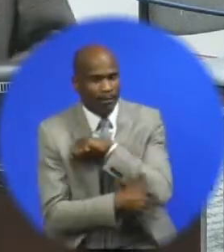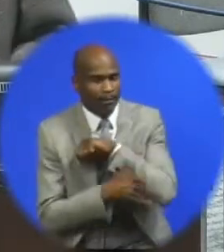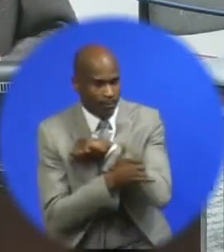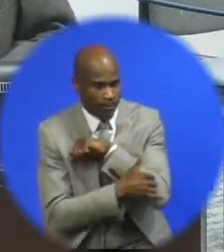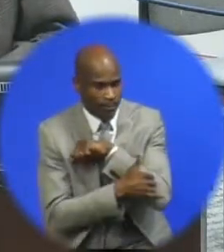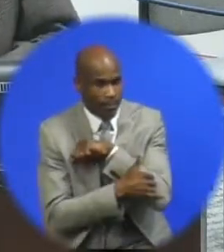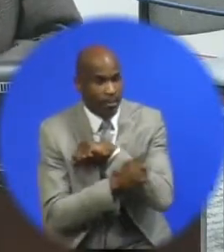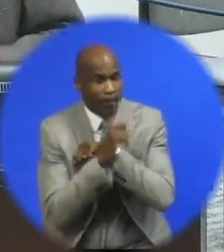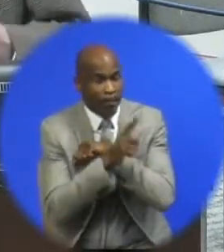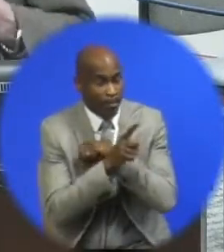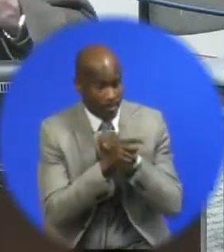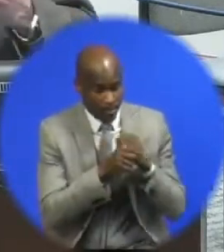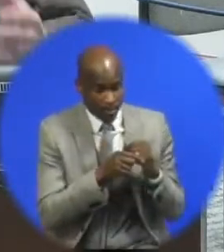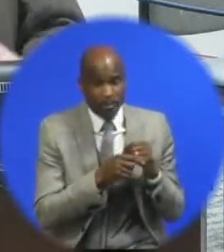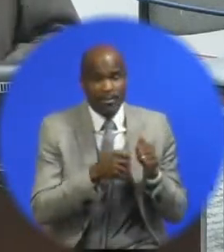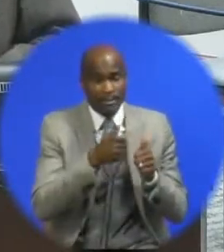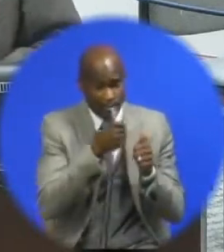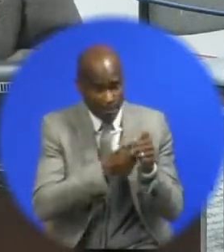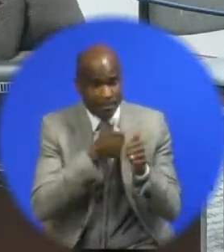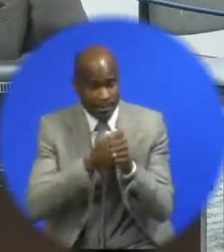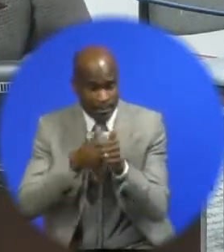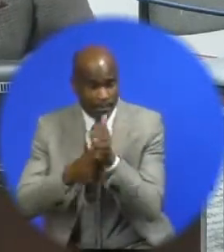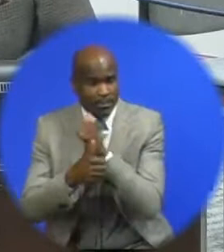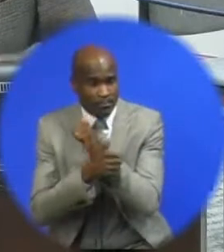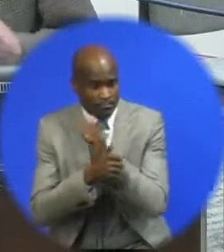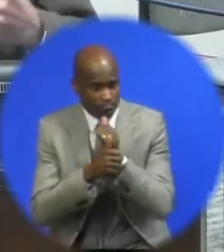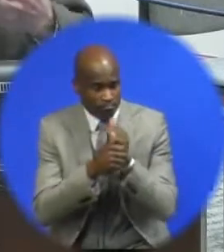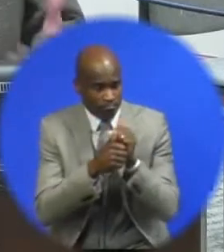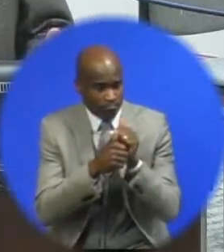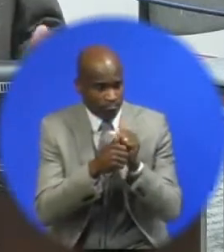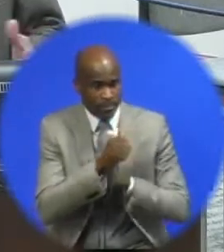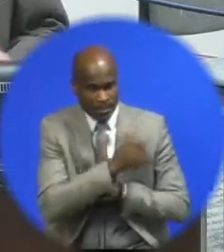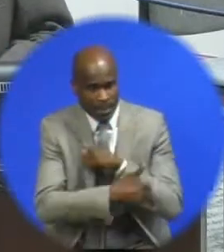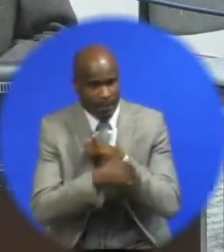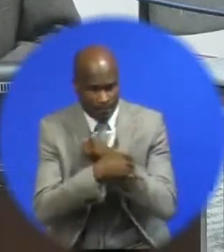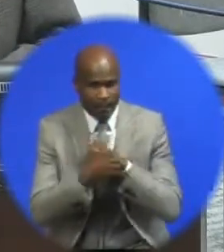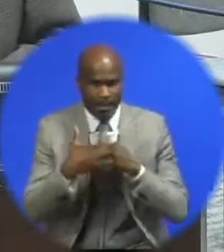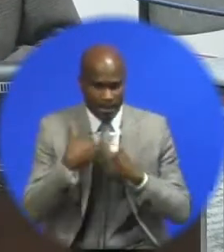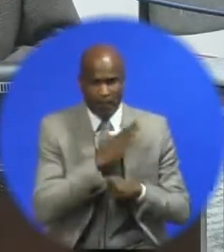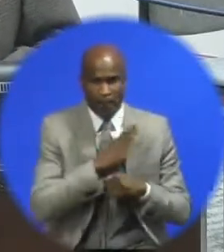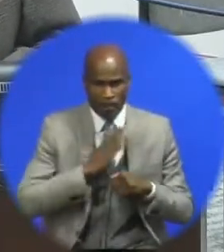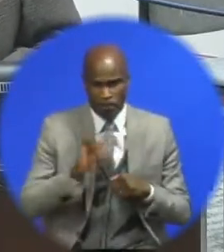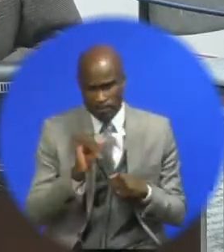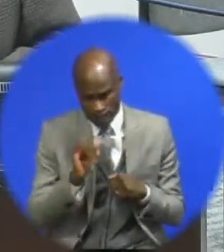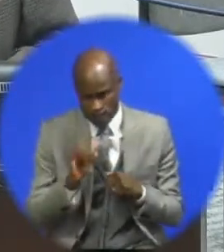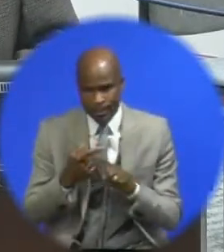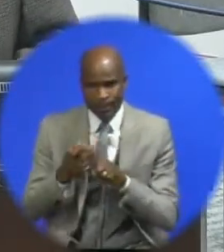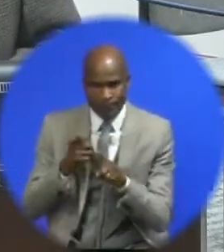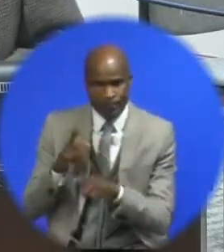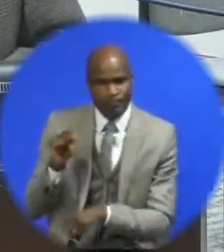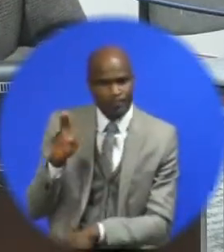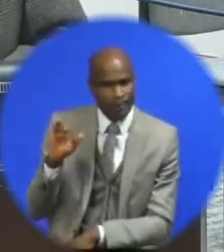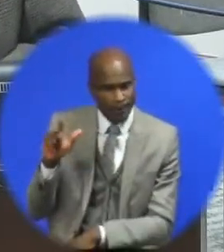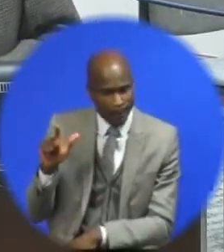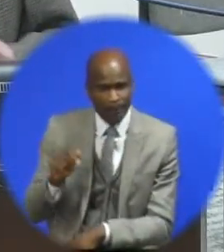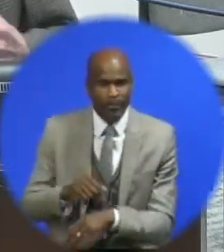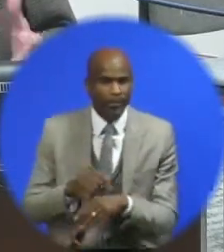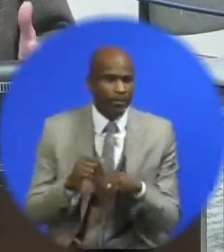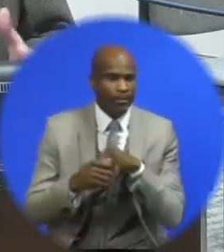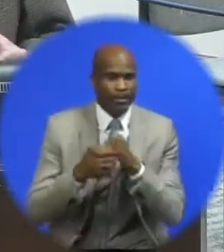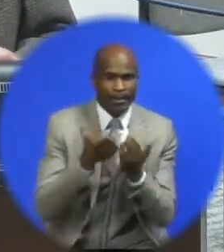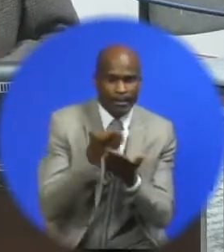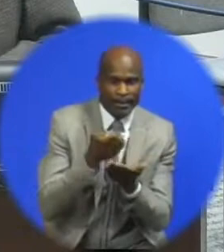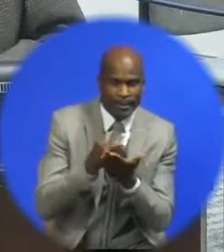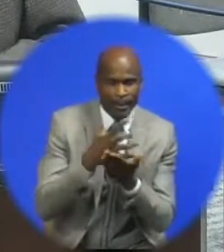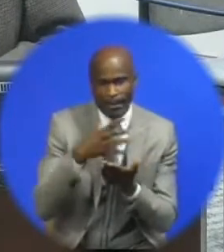same capacities with local government officials, someone from Trails, someone from Economic Development or Tourism, and then we